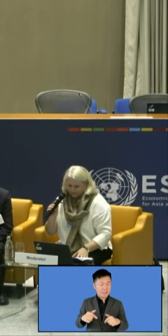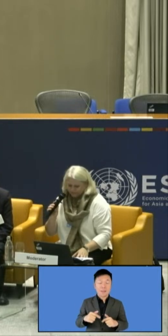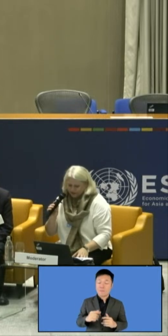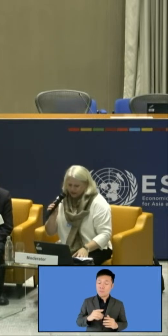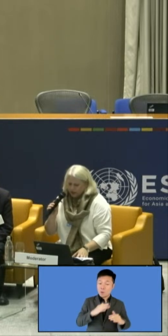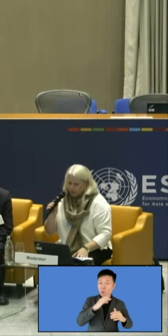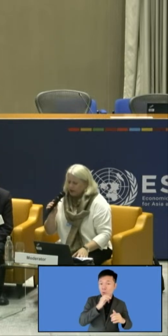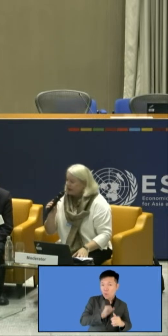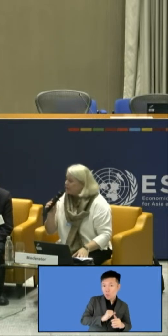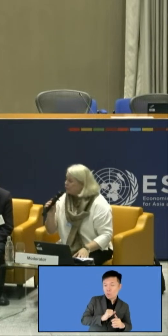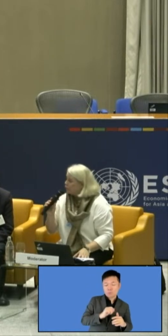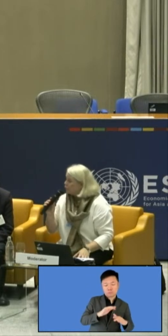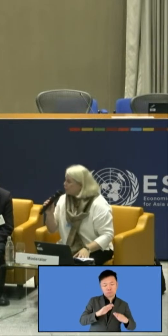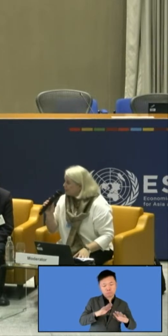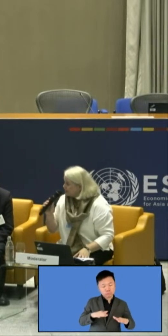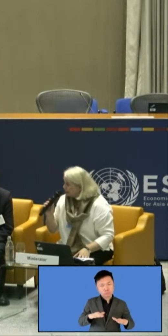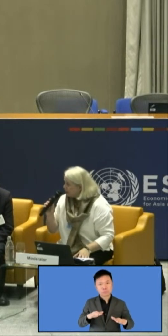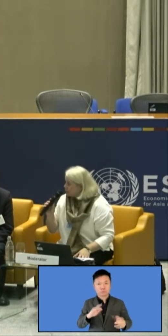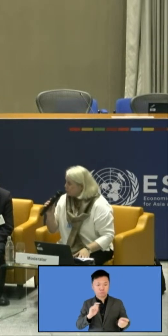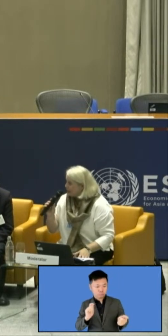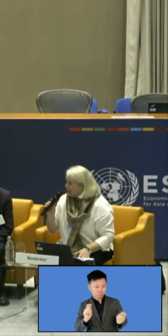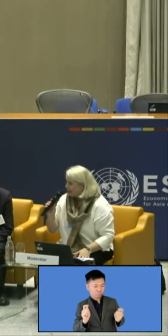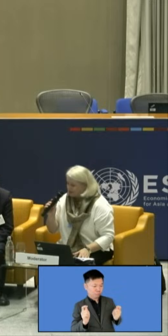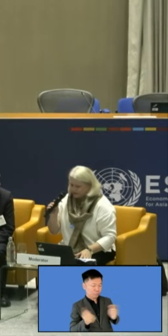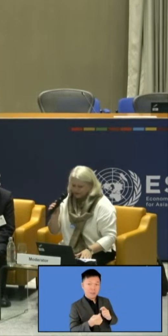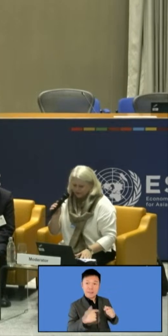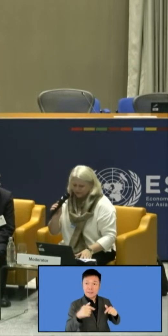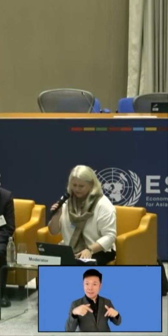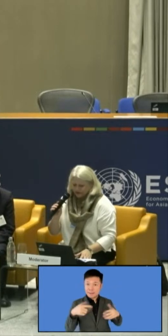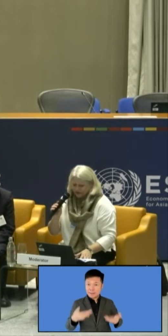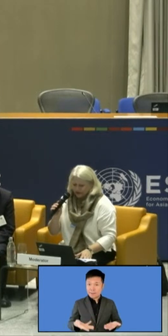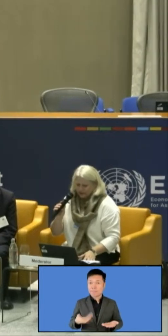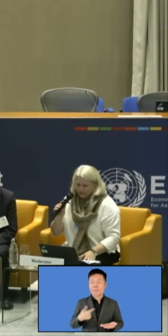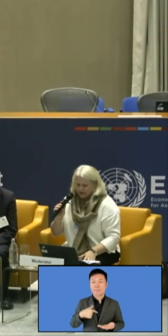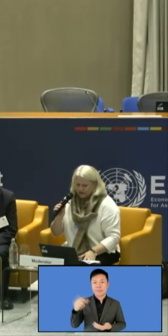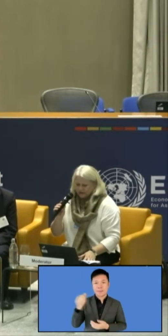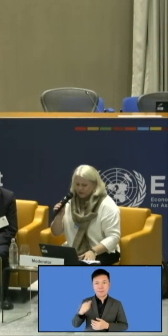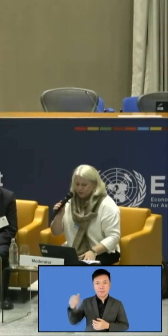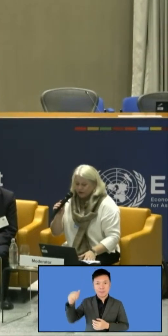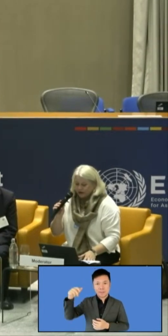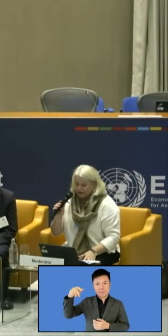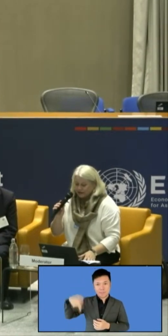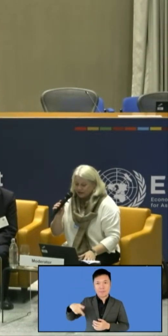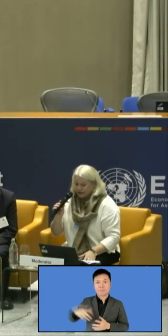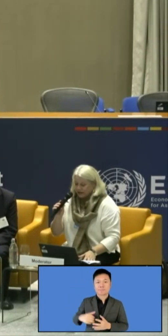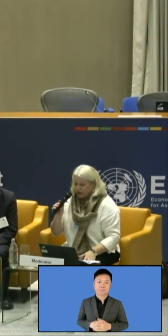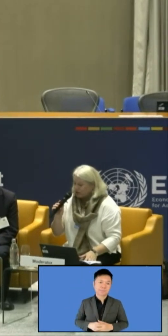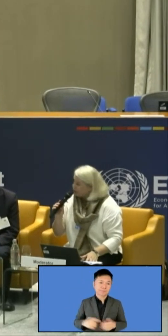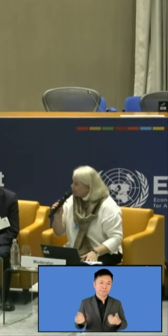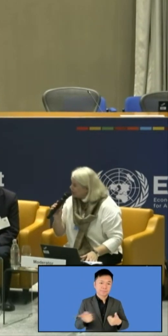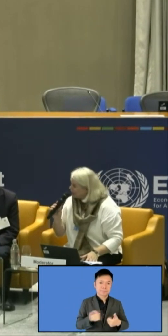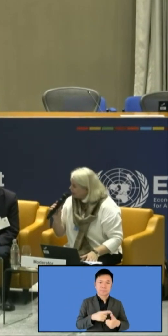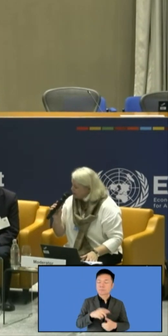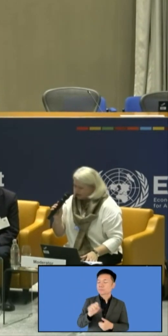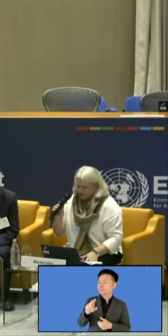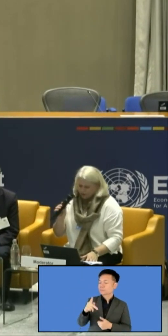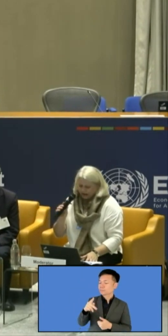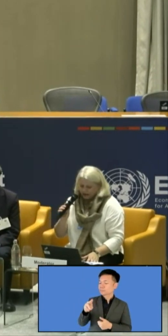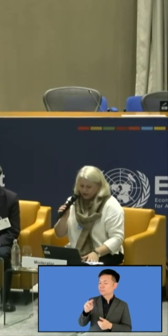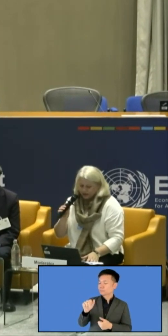Pacific. We have 4 distinguished panelists. Mrs. Supanada